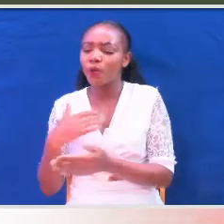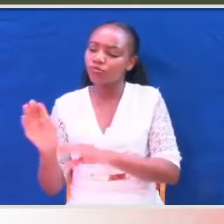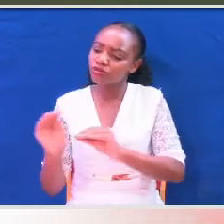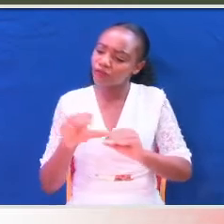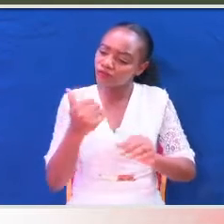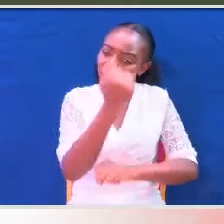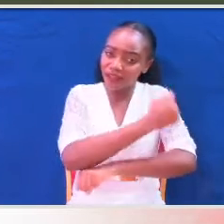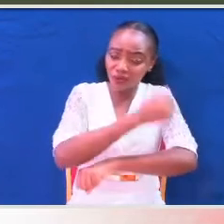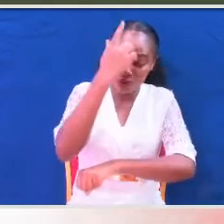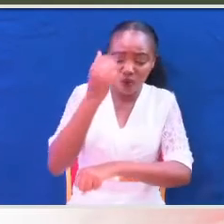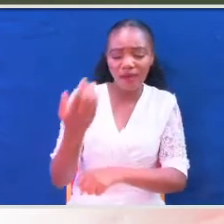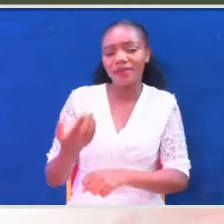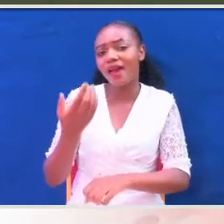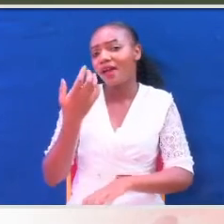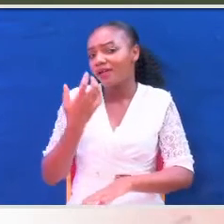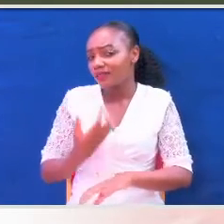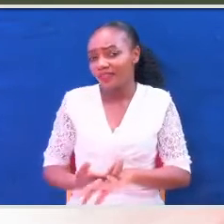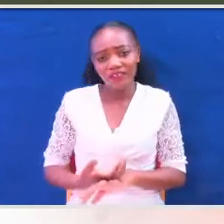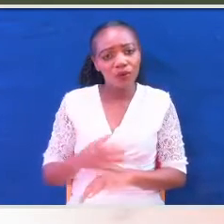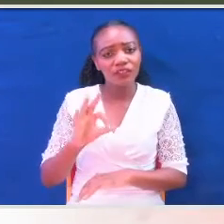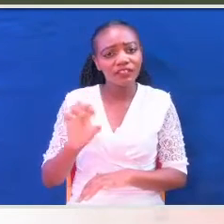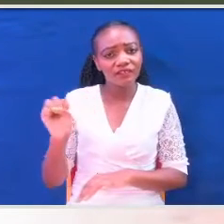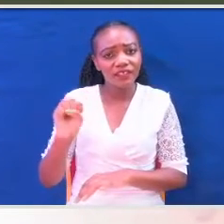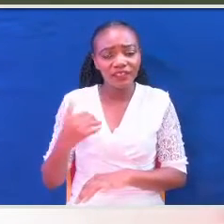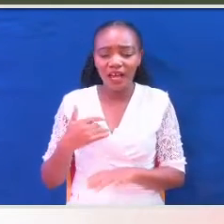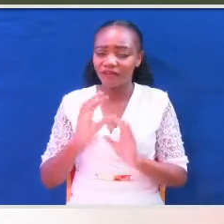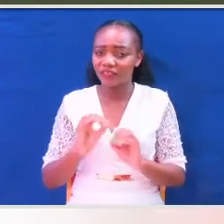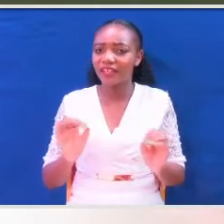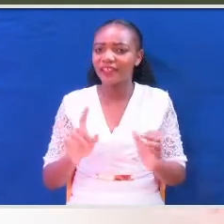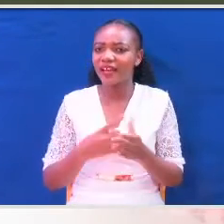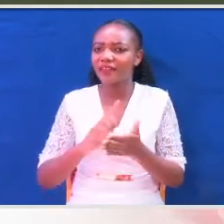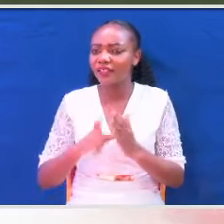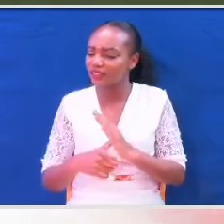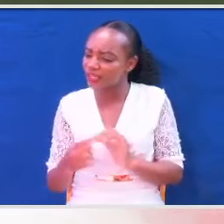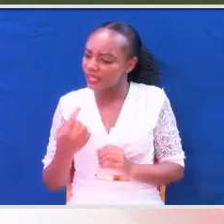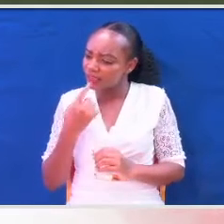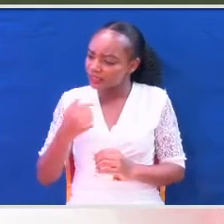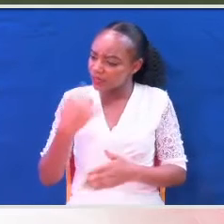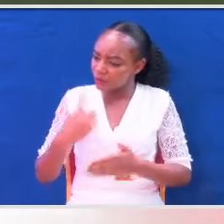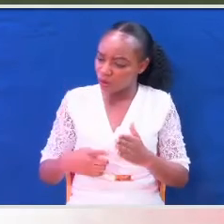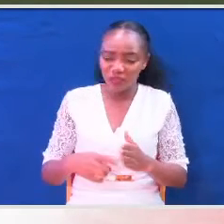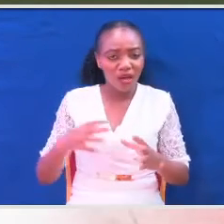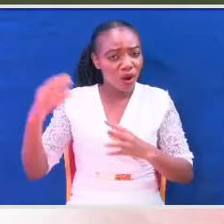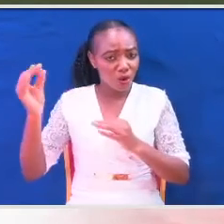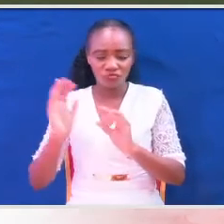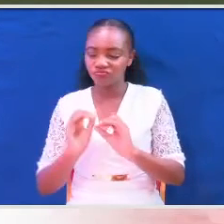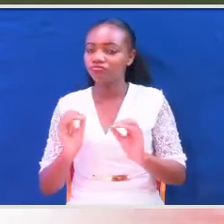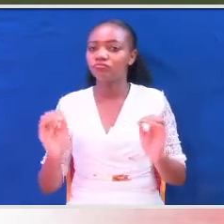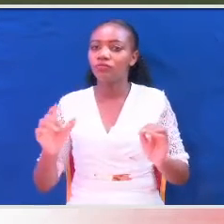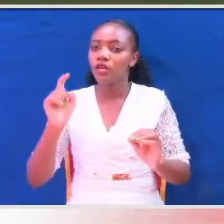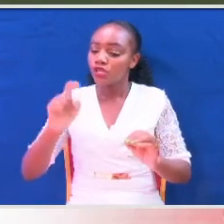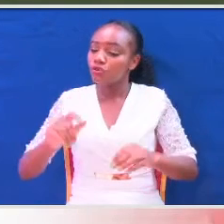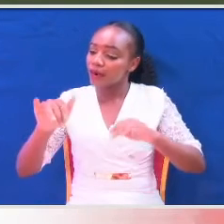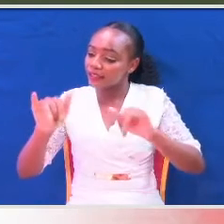school because sina school fees. Then she told me, you are not supposed to go. You have to stay. I